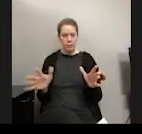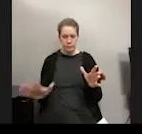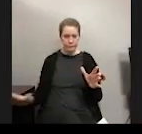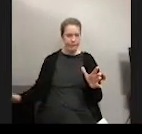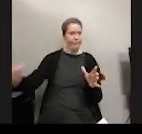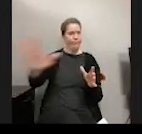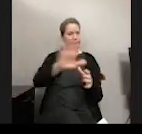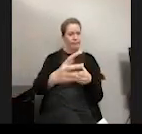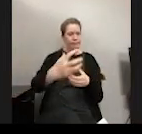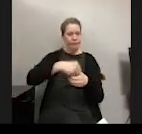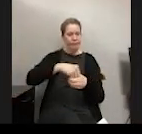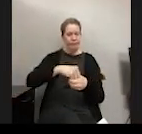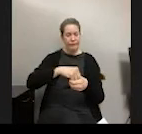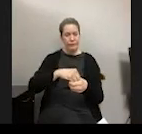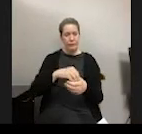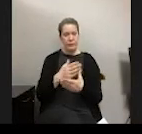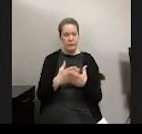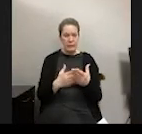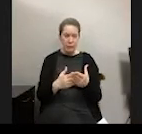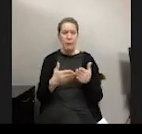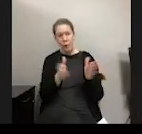are artworks and some of them aren't.